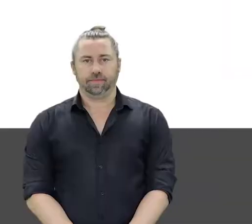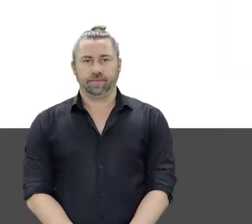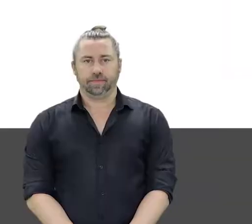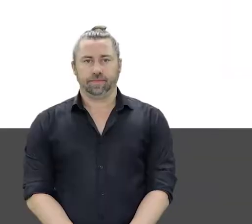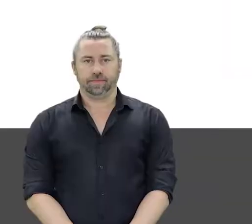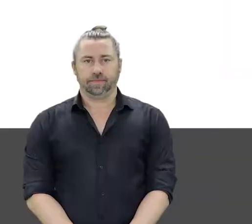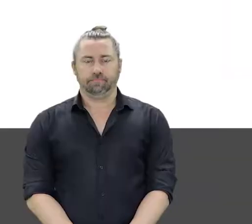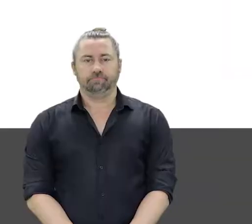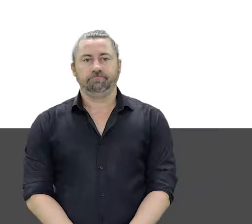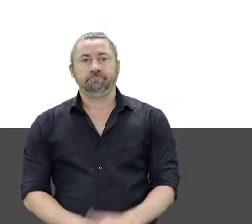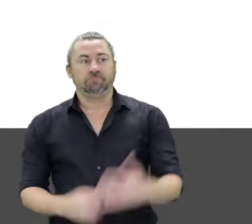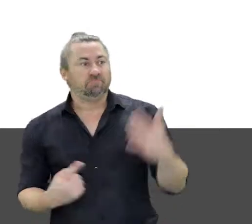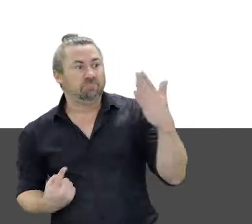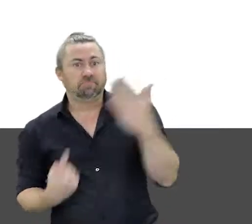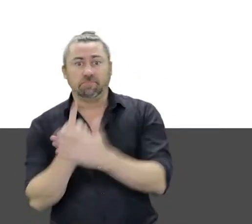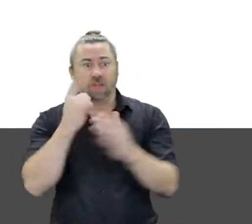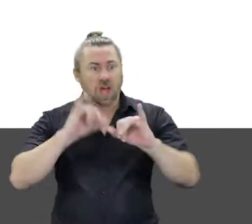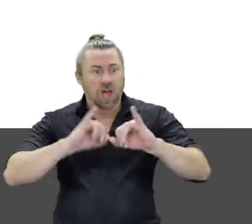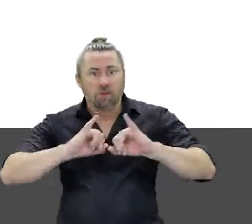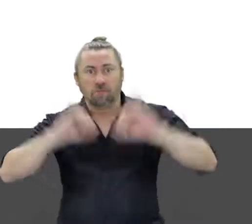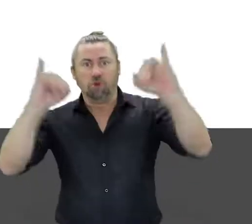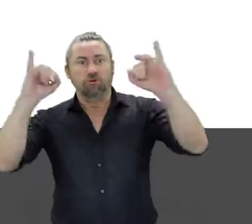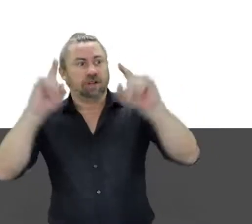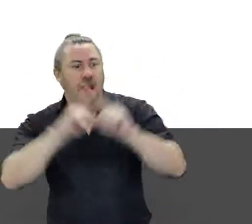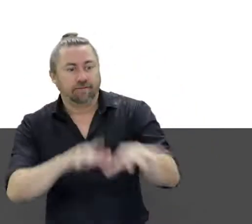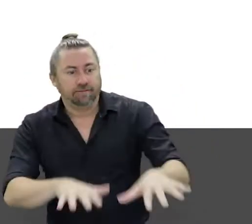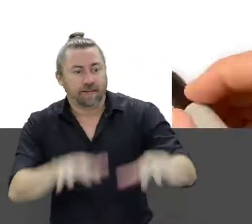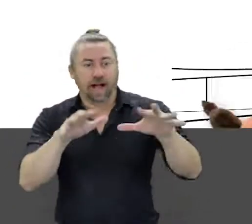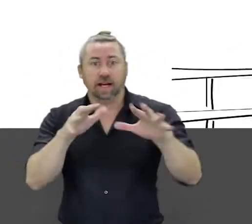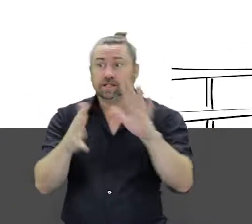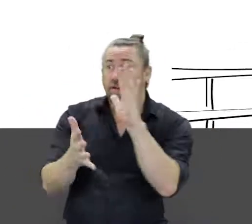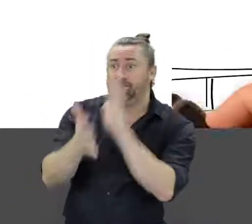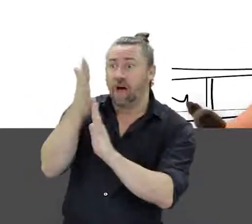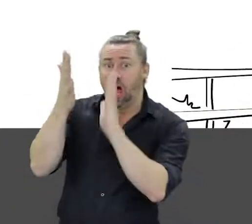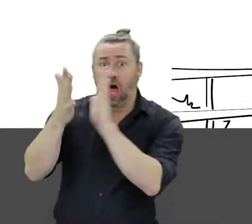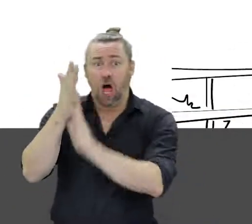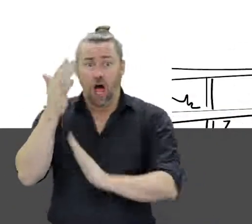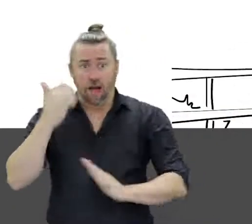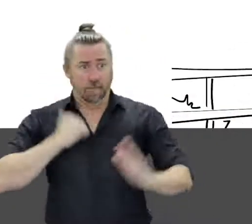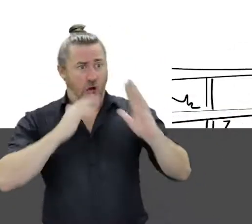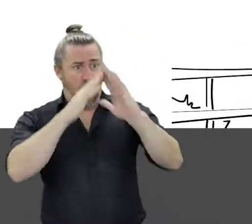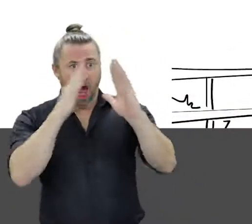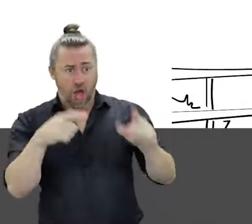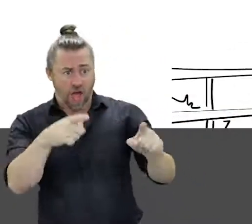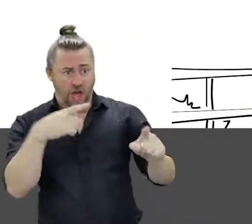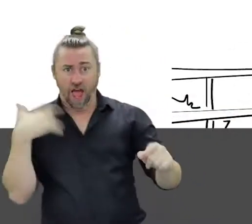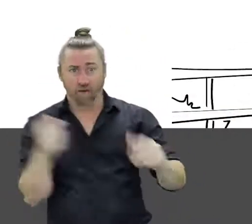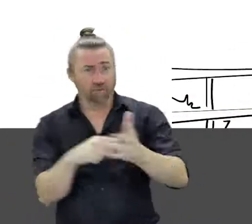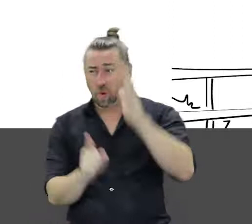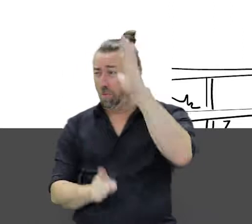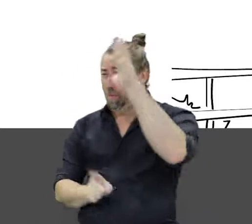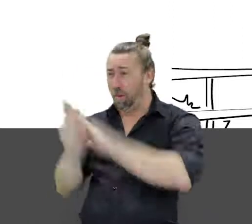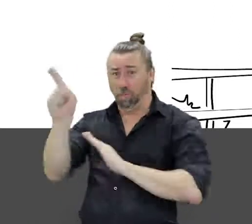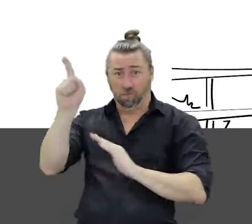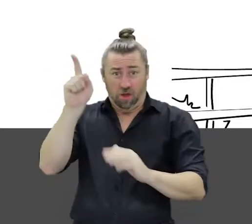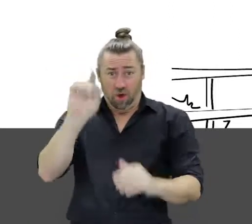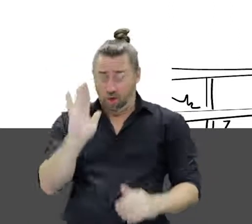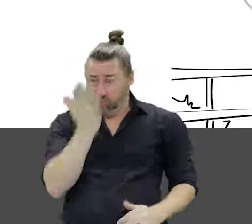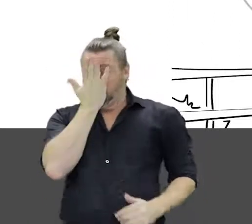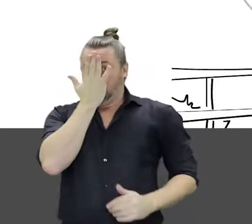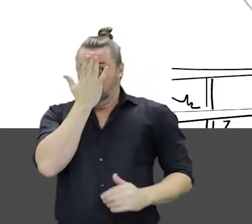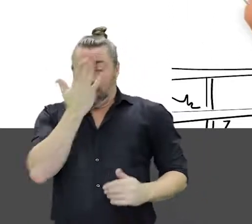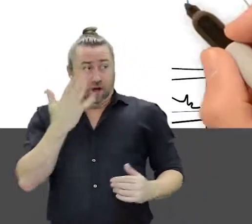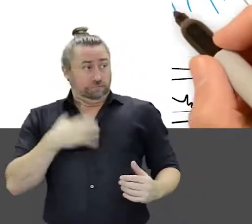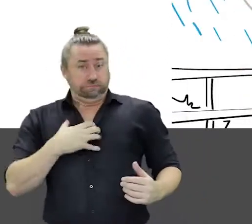In the event of an emergency like a flood or fire, you may have to leave your property at very short notice. In some